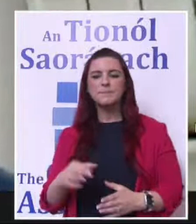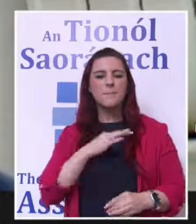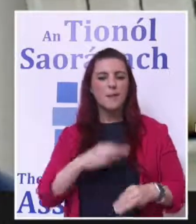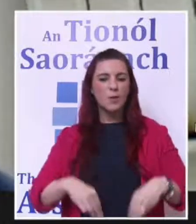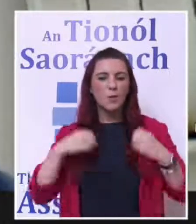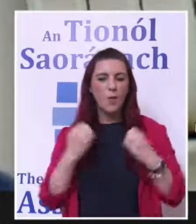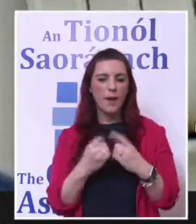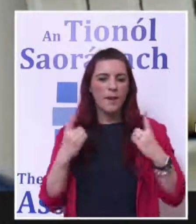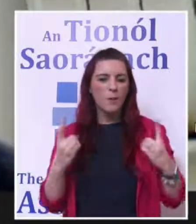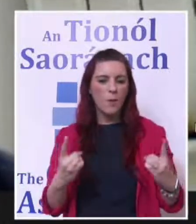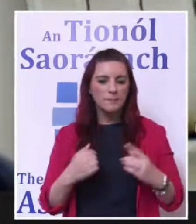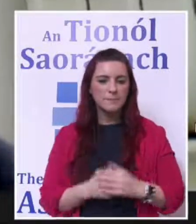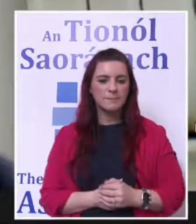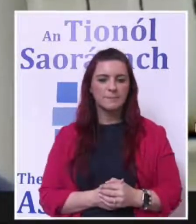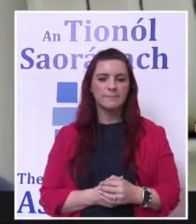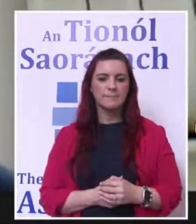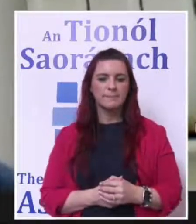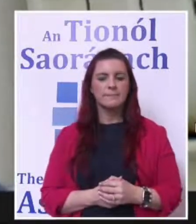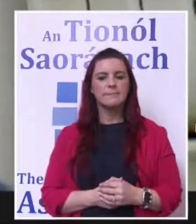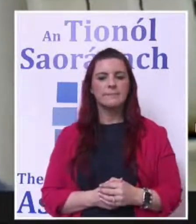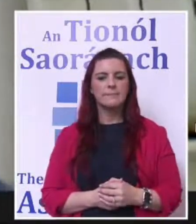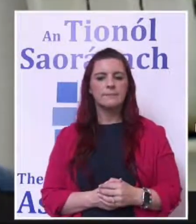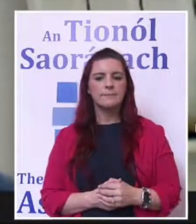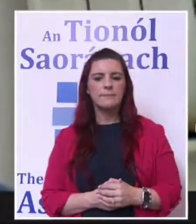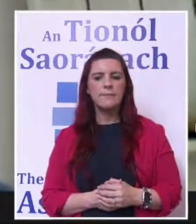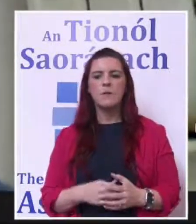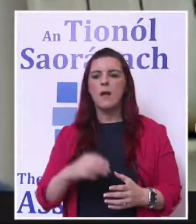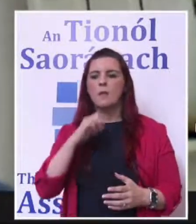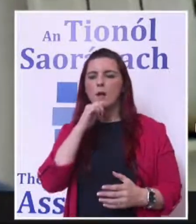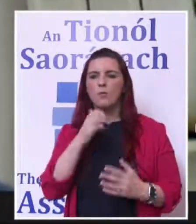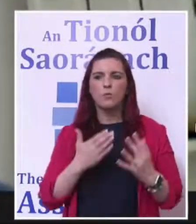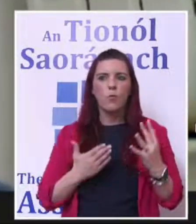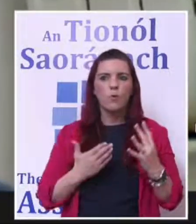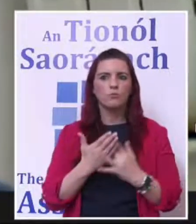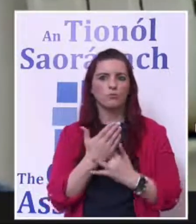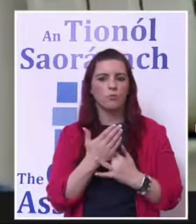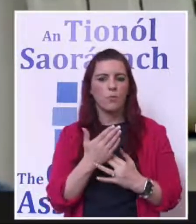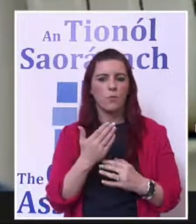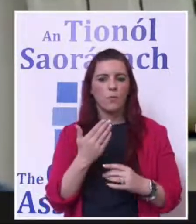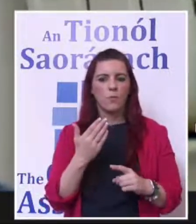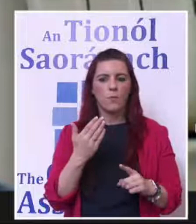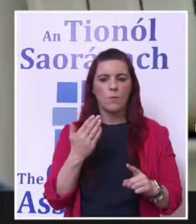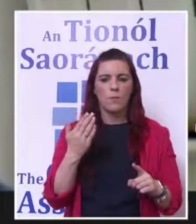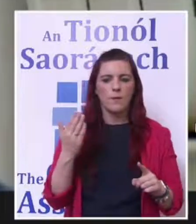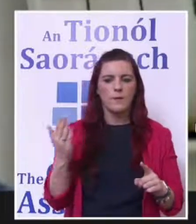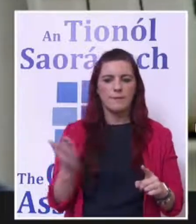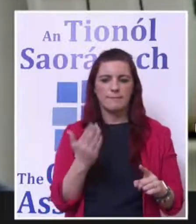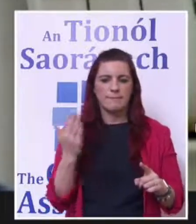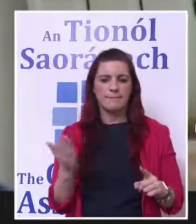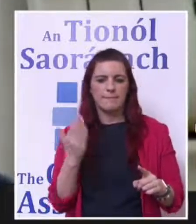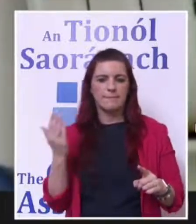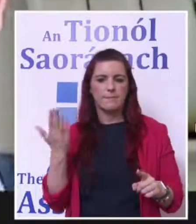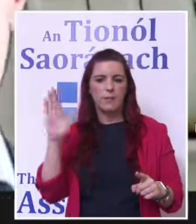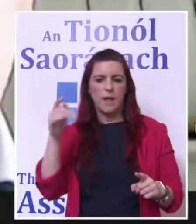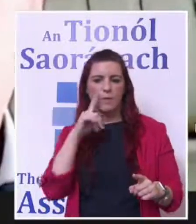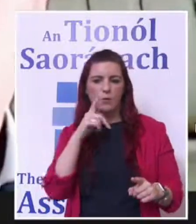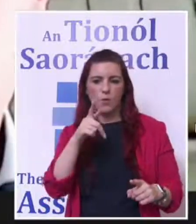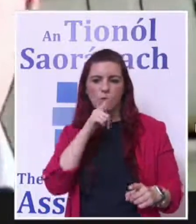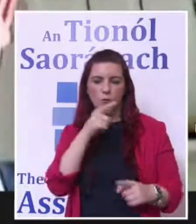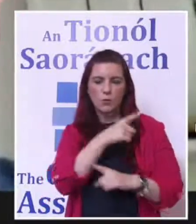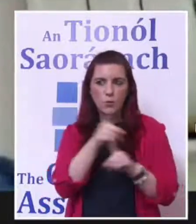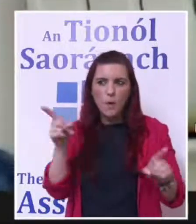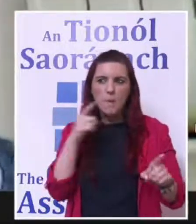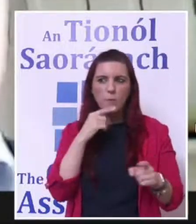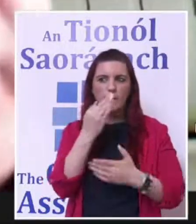and gentlemen. So rather than going through slavishly on a Sunday morning, my presentation, I'm just going to focus in on a number of